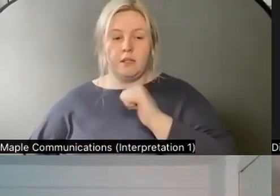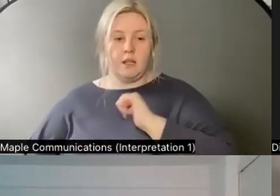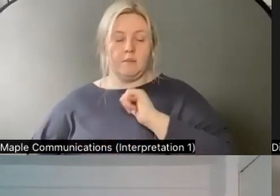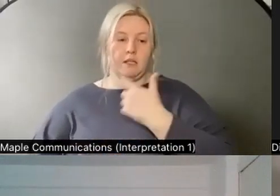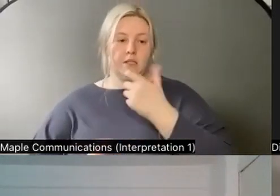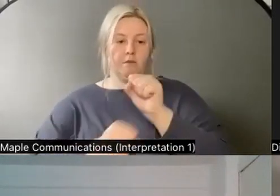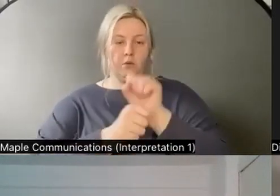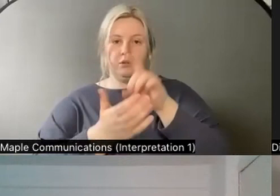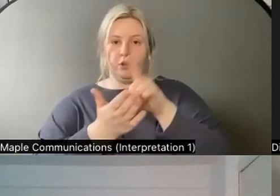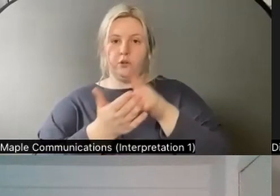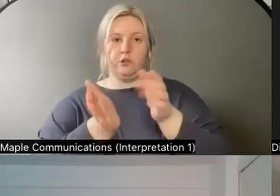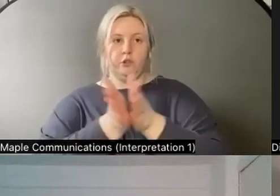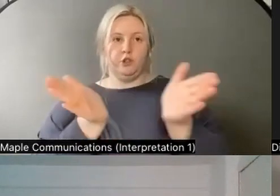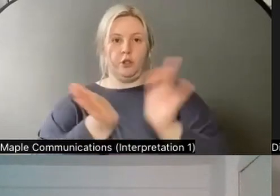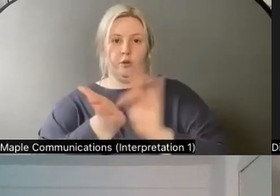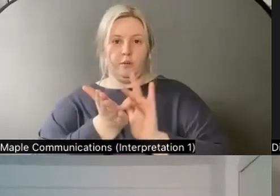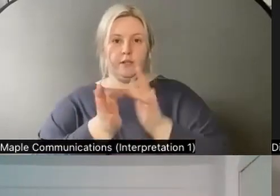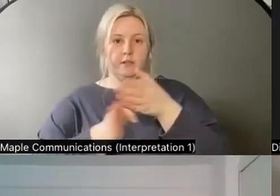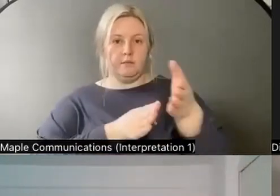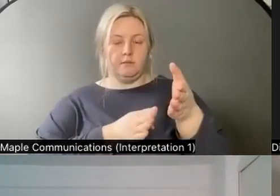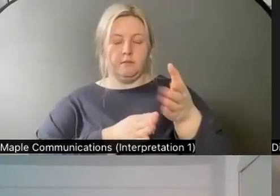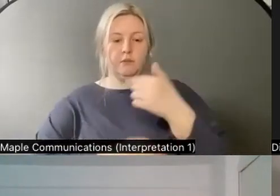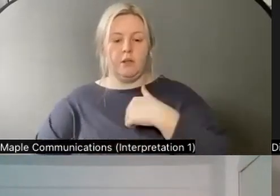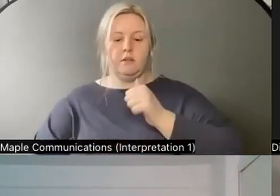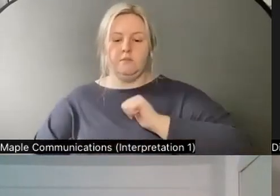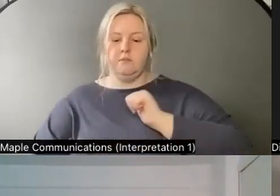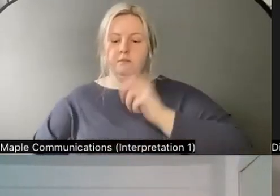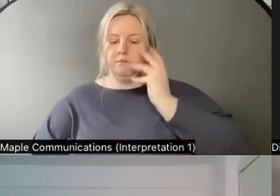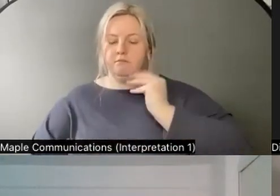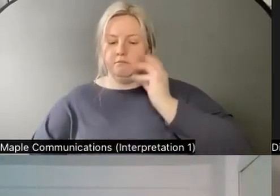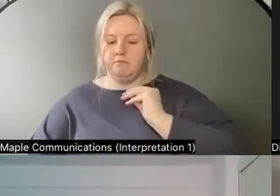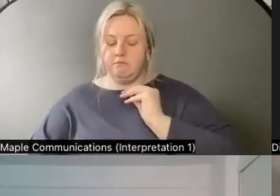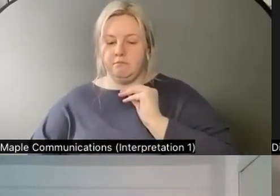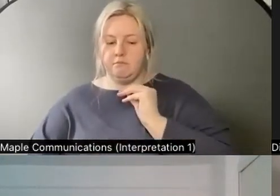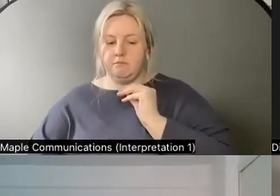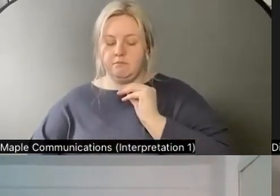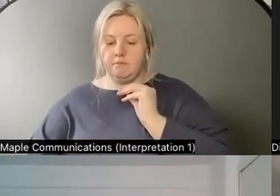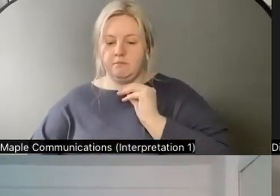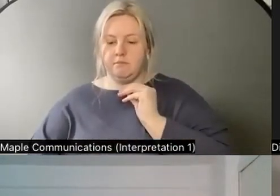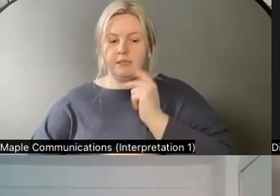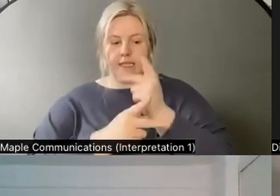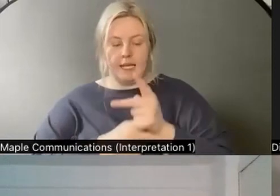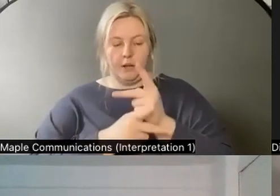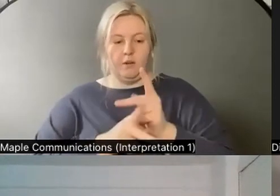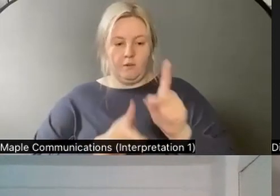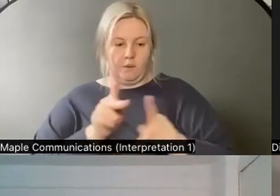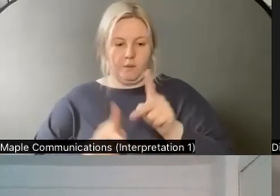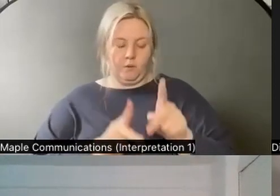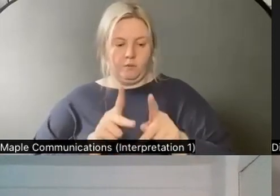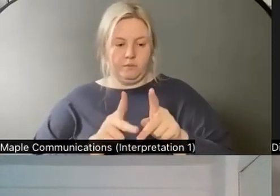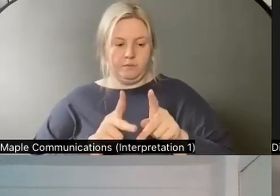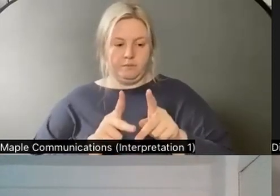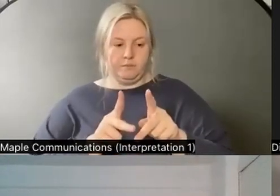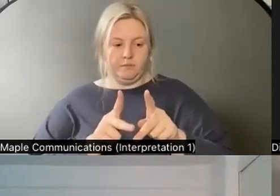internal medicine, I have from time to time taken care of people, or if you